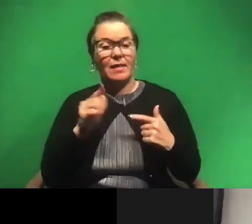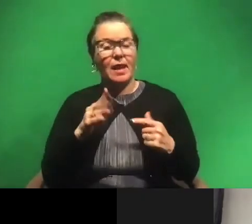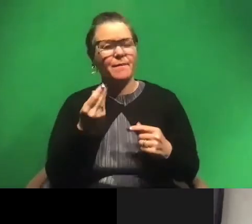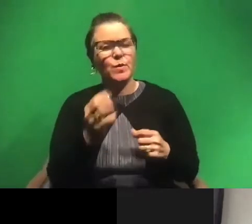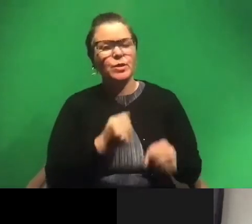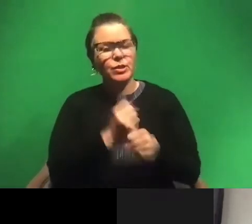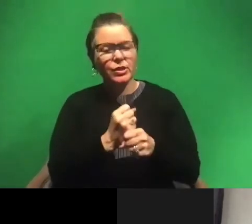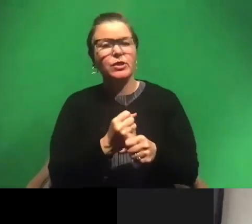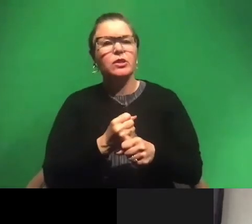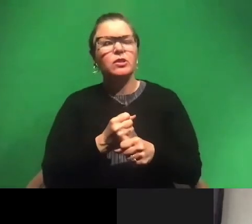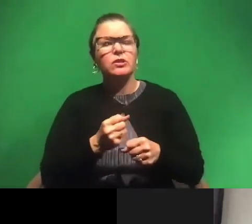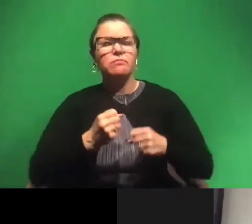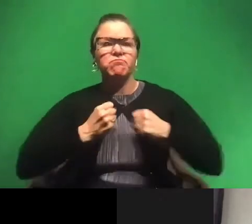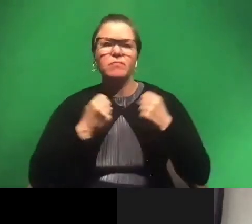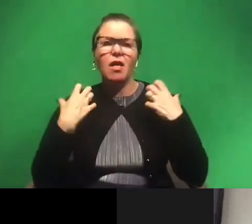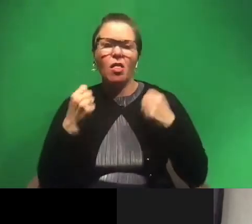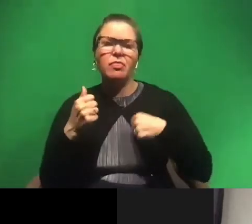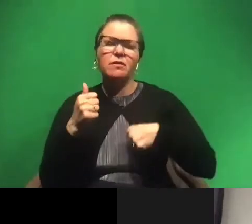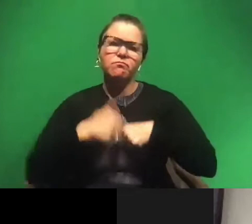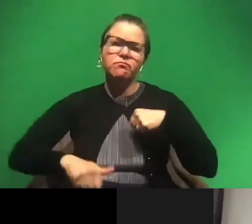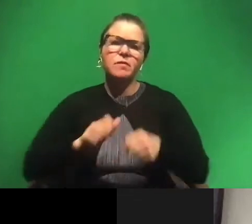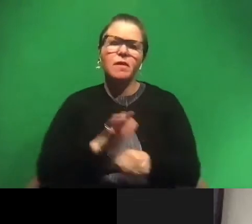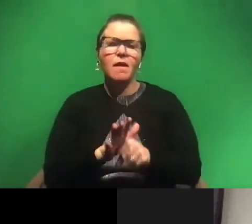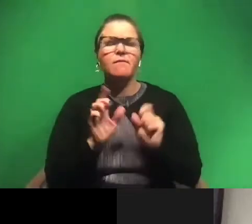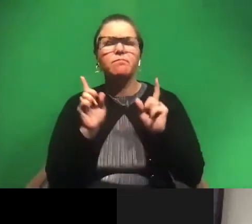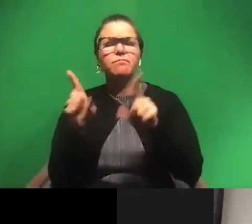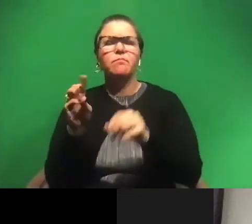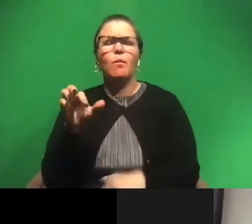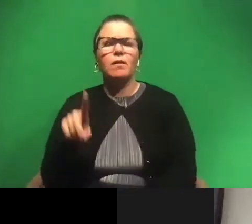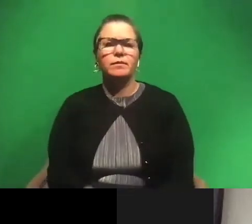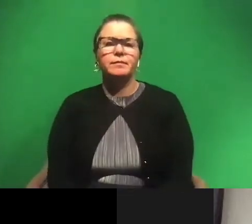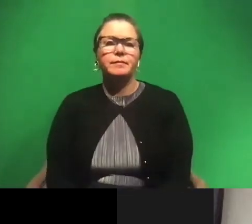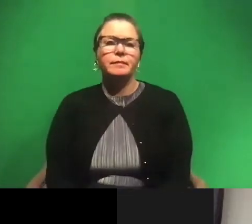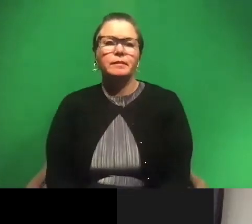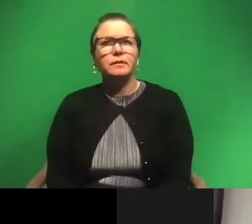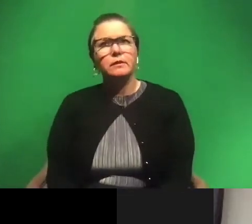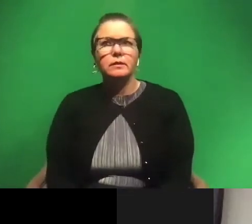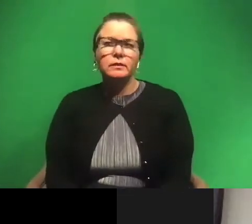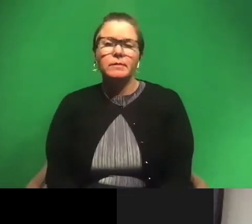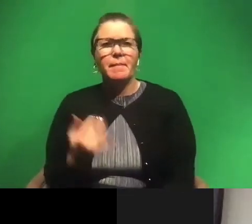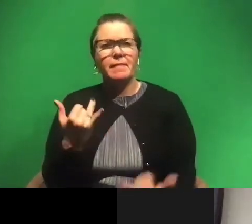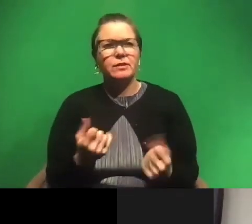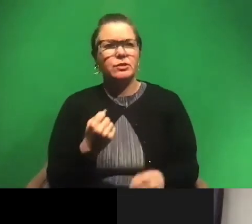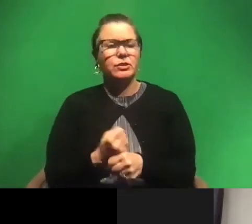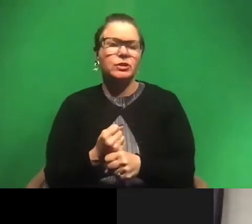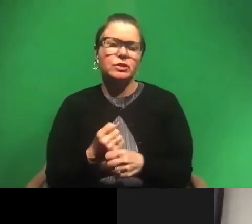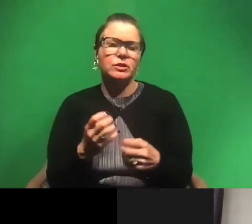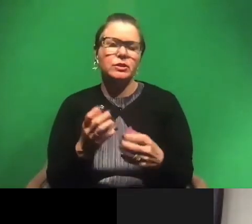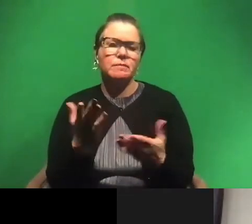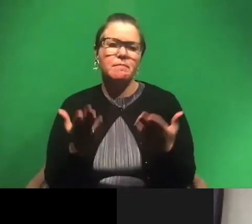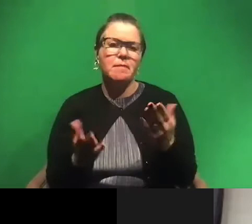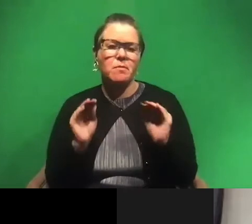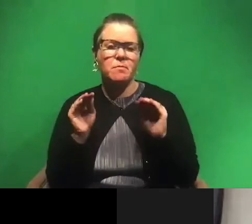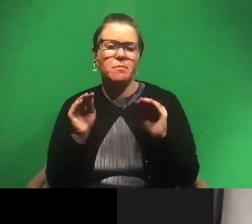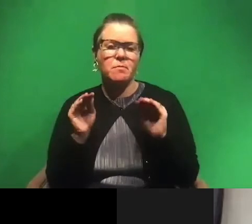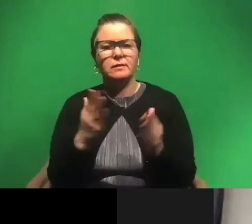they're robust enough basically to go out in the wild. So I think this year, maybe we'll put out some